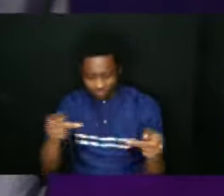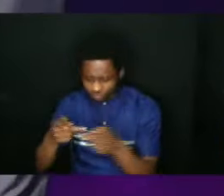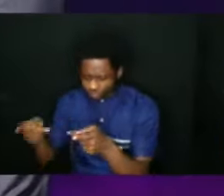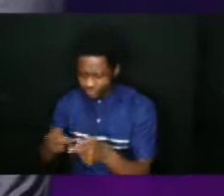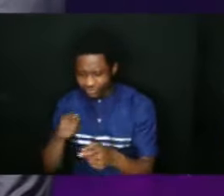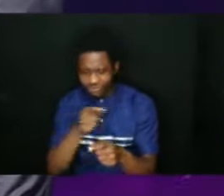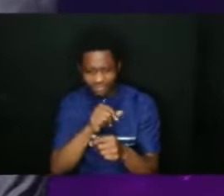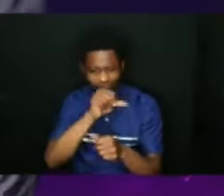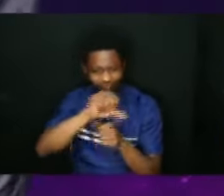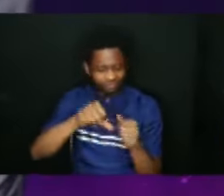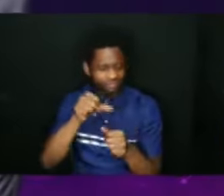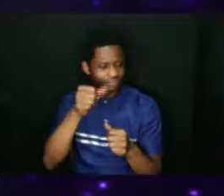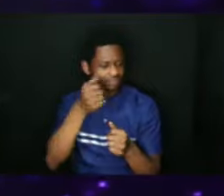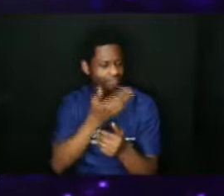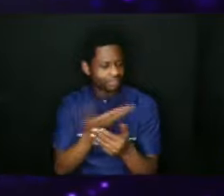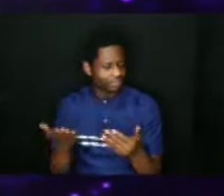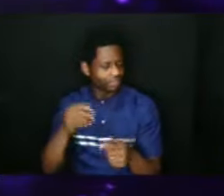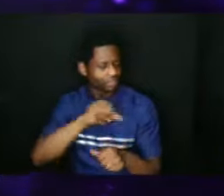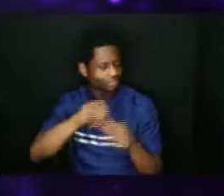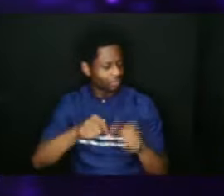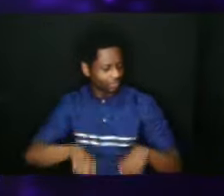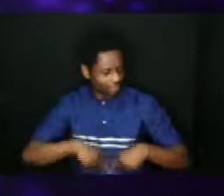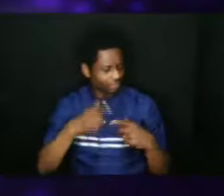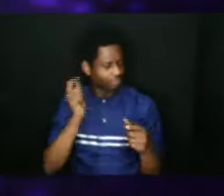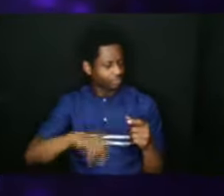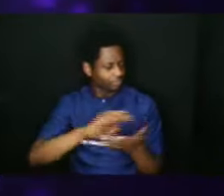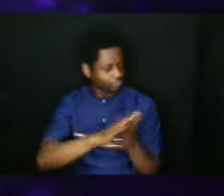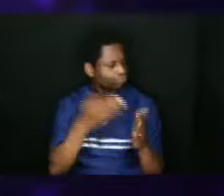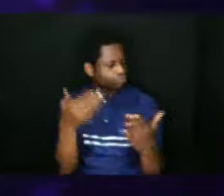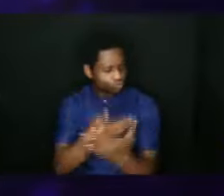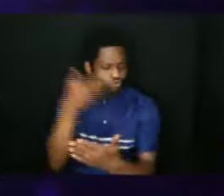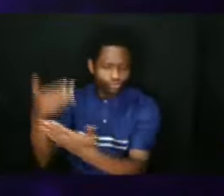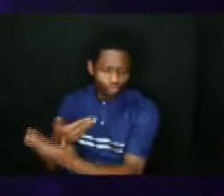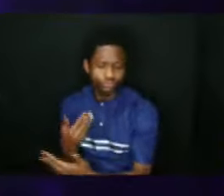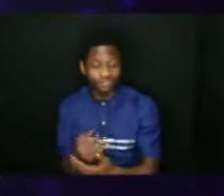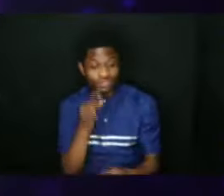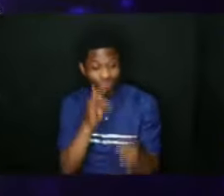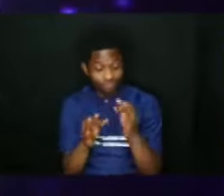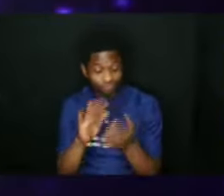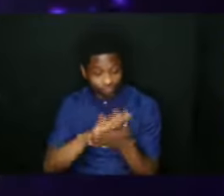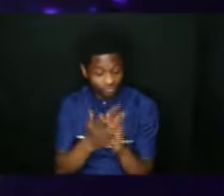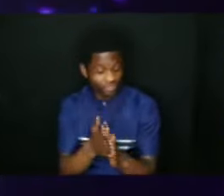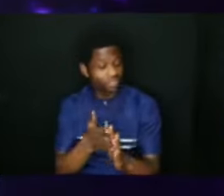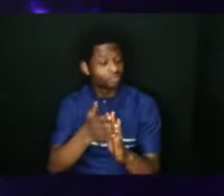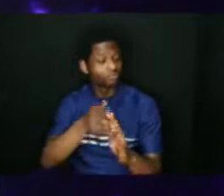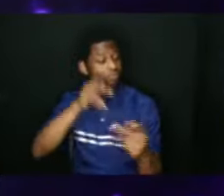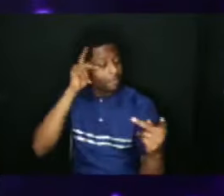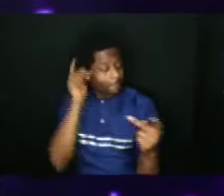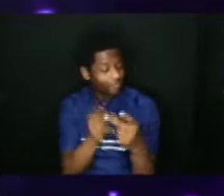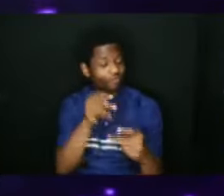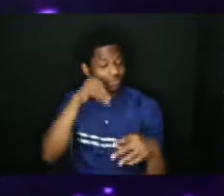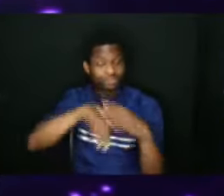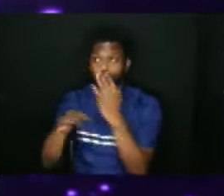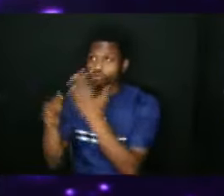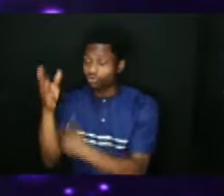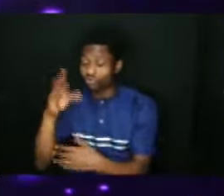beginning. If you are complete in him, and you have a fresh start in